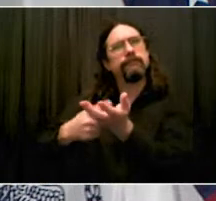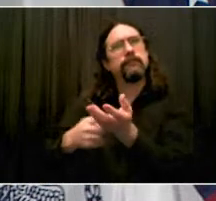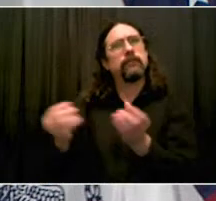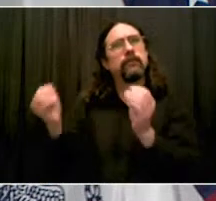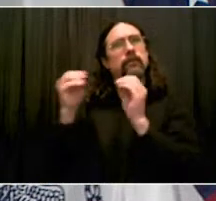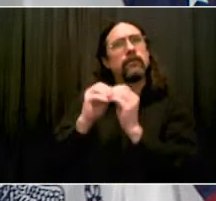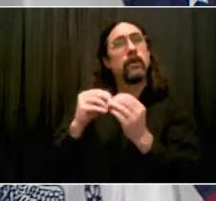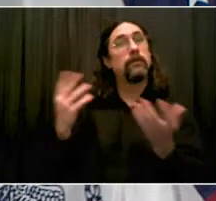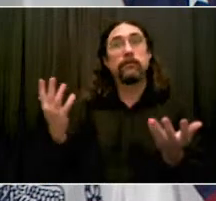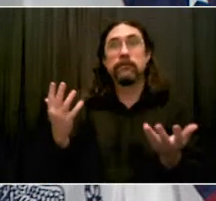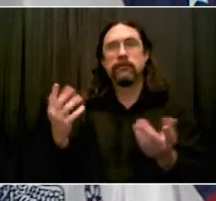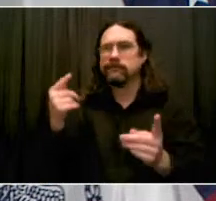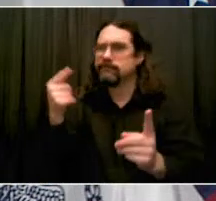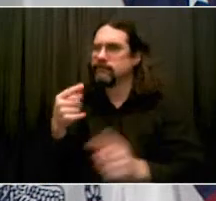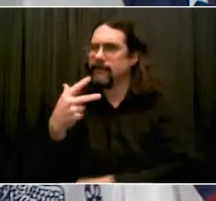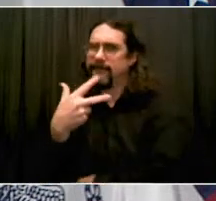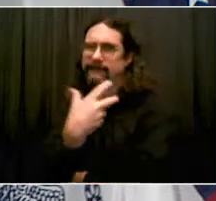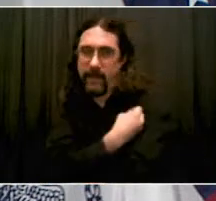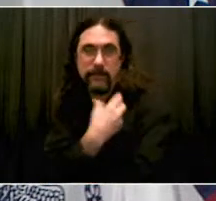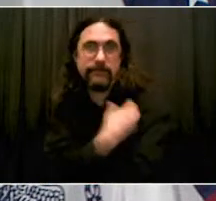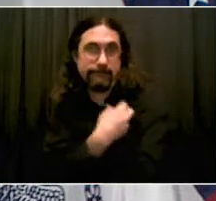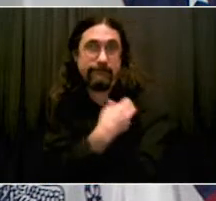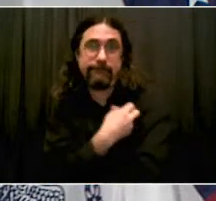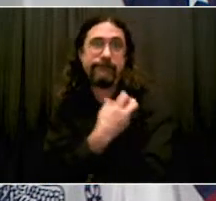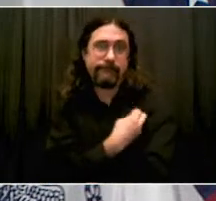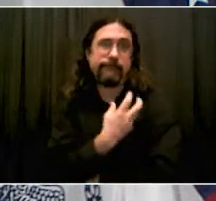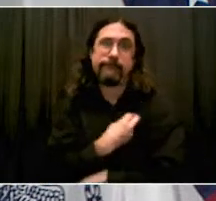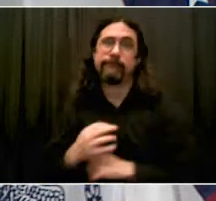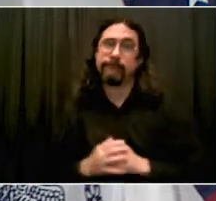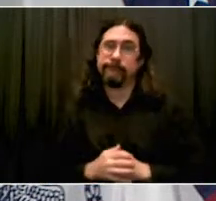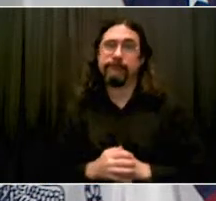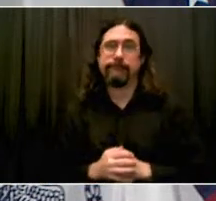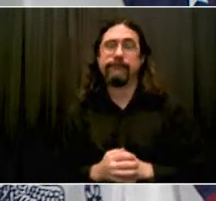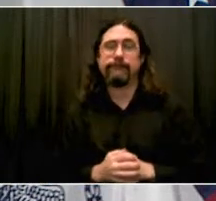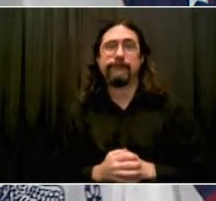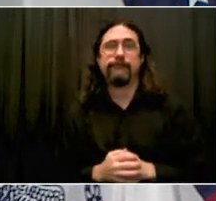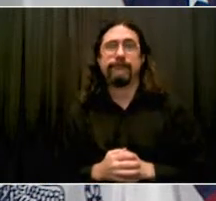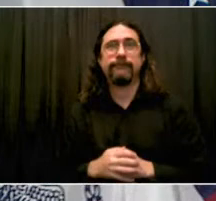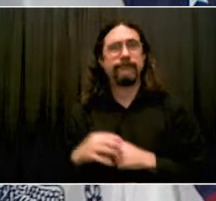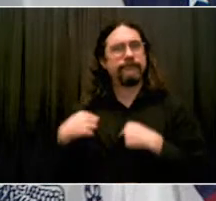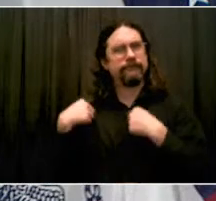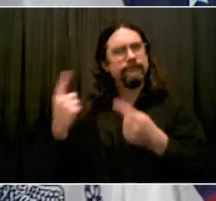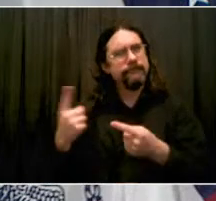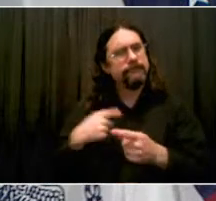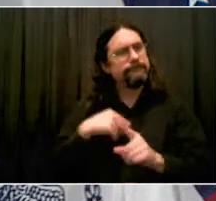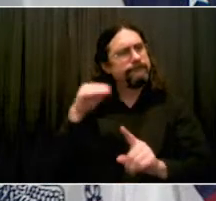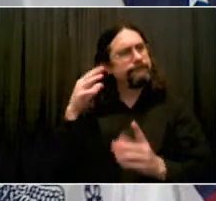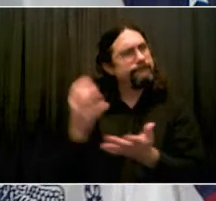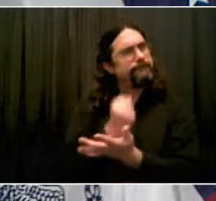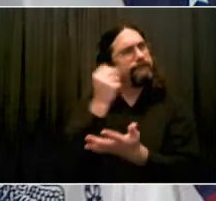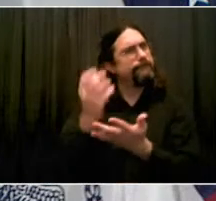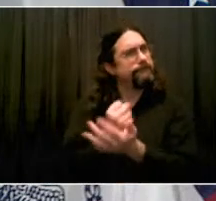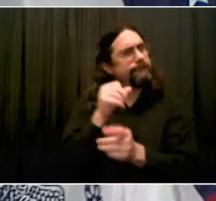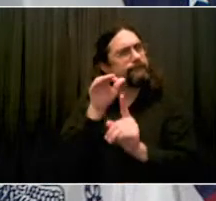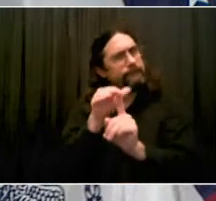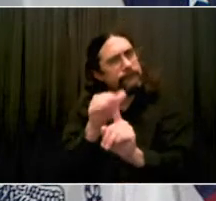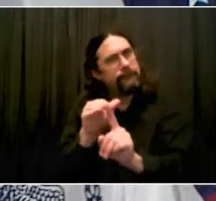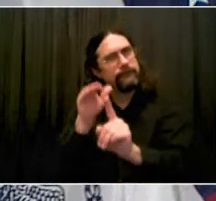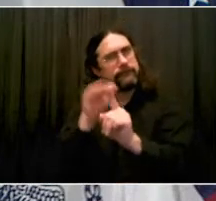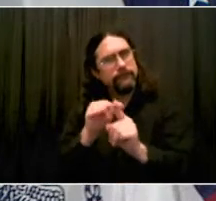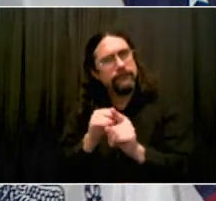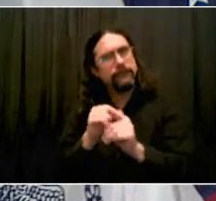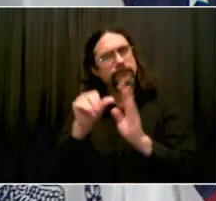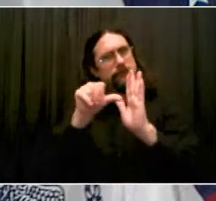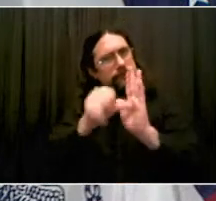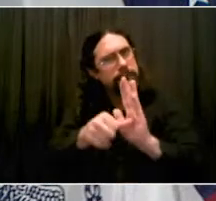vaccinate. We have been getting to what we are today, this amazing moment, because everyone's been doing what they needed